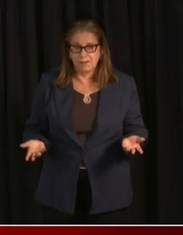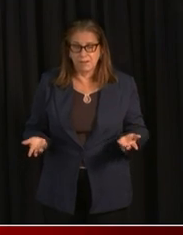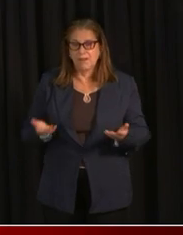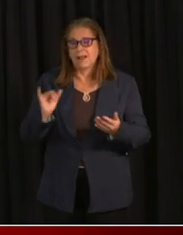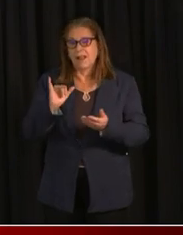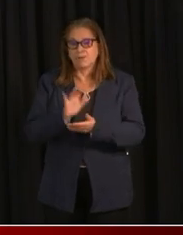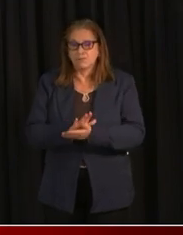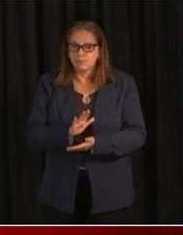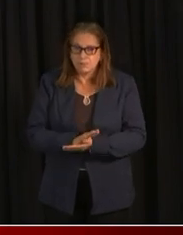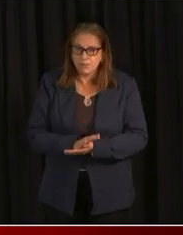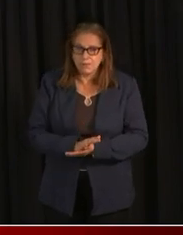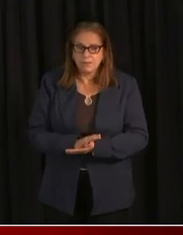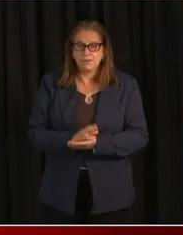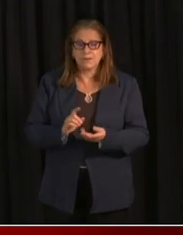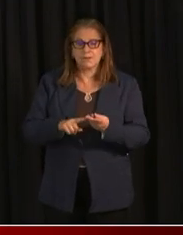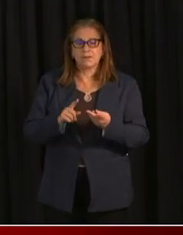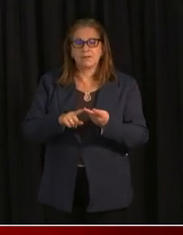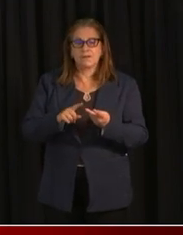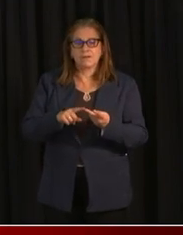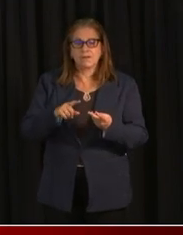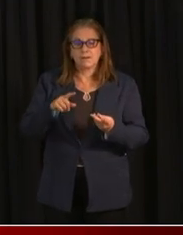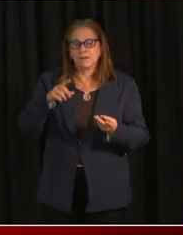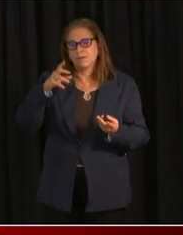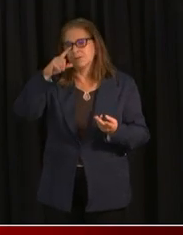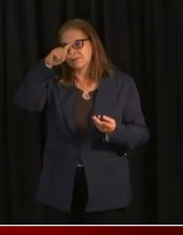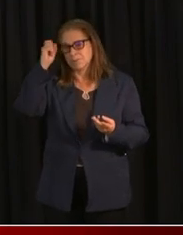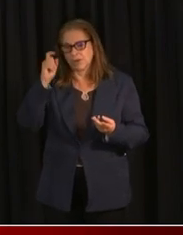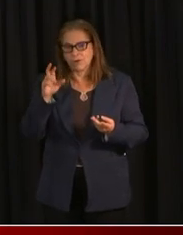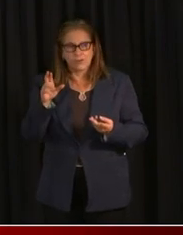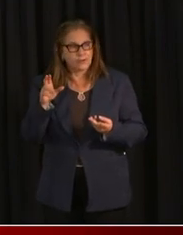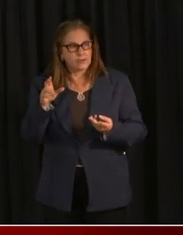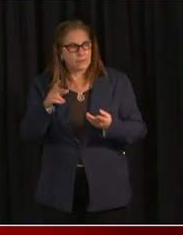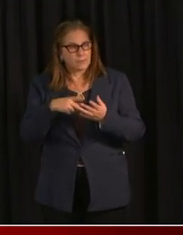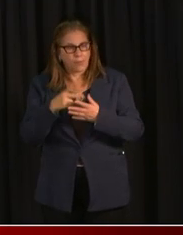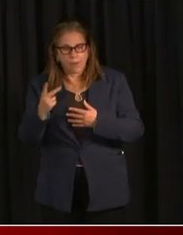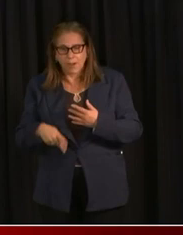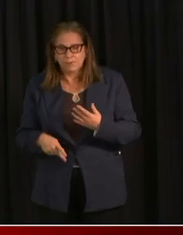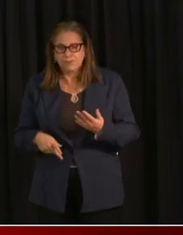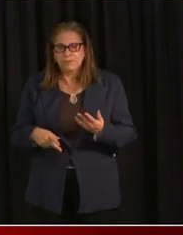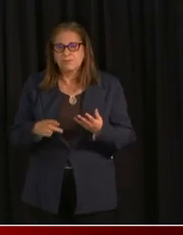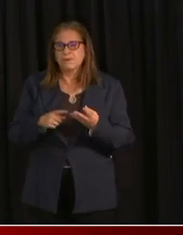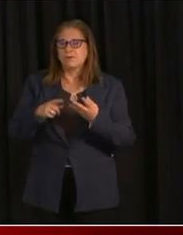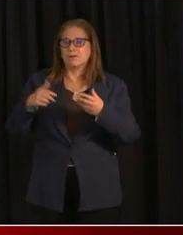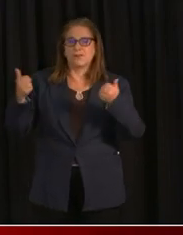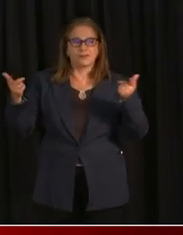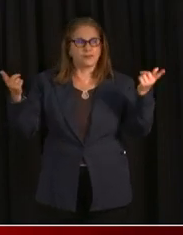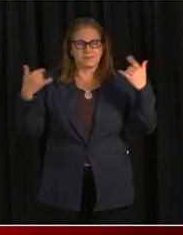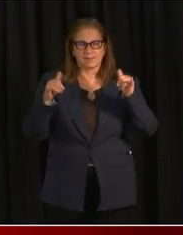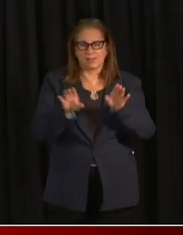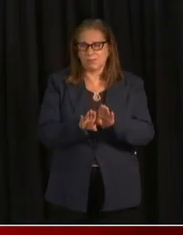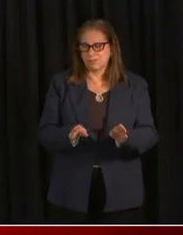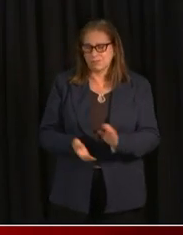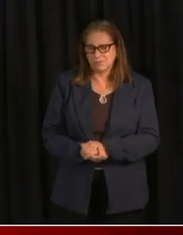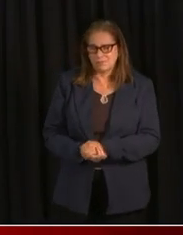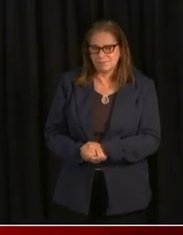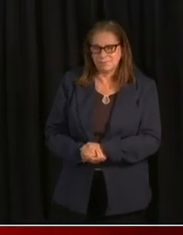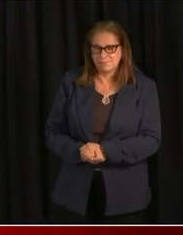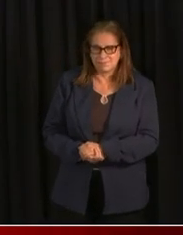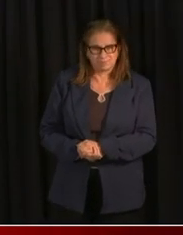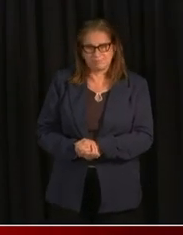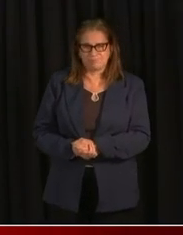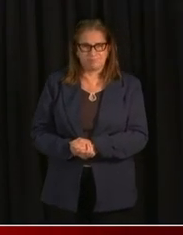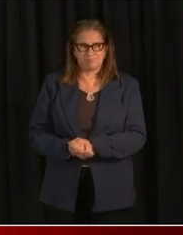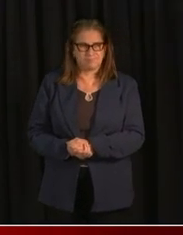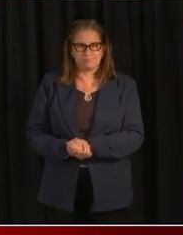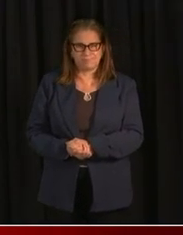for our summer bridge program, or we have put off some other activities as well. So having said